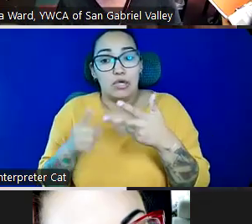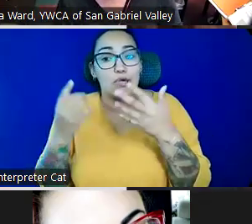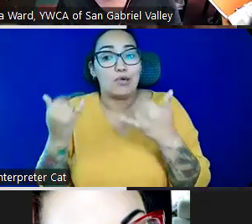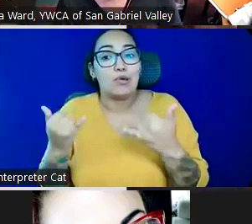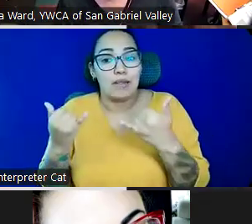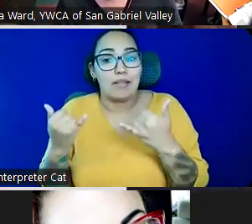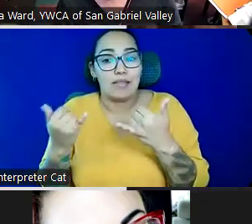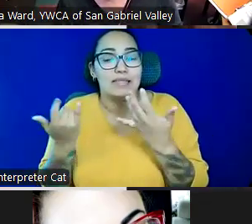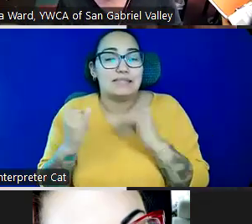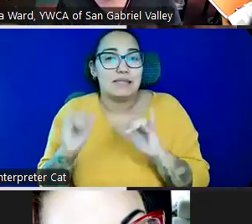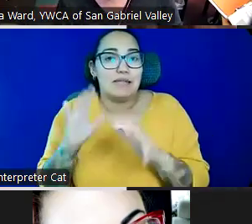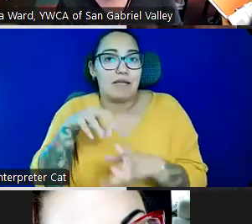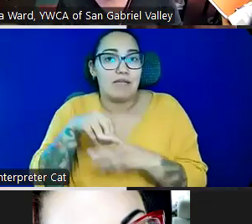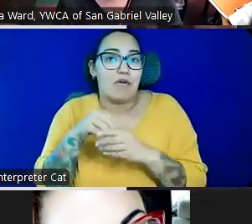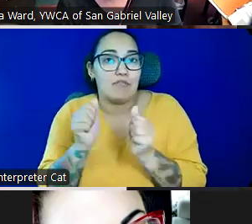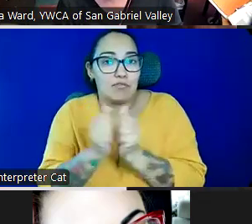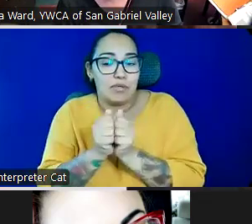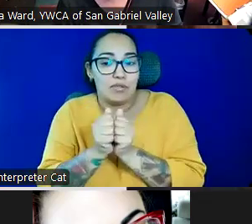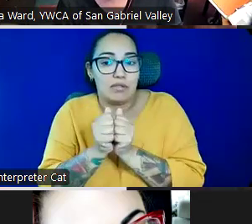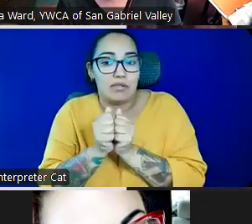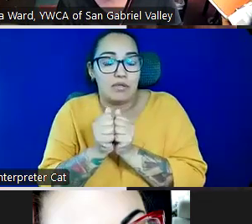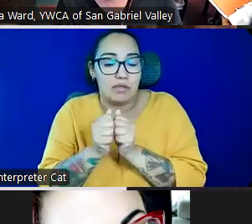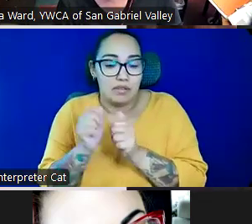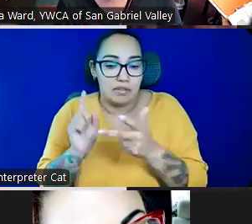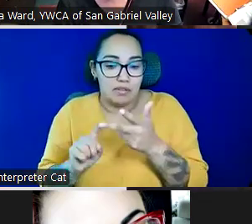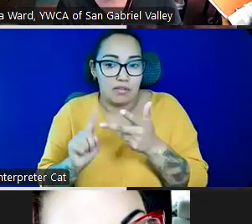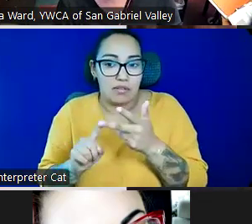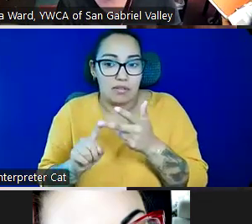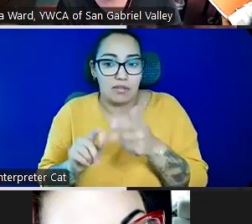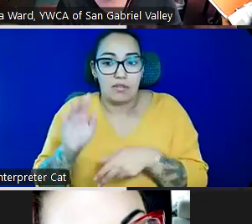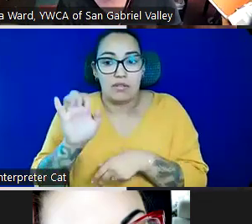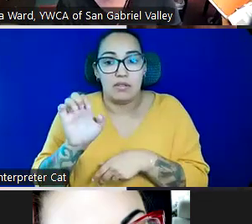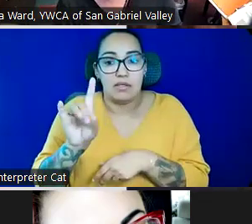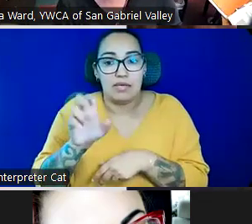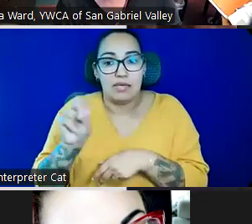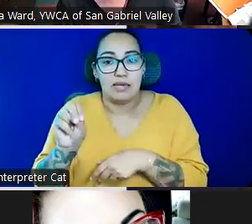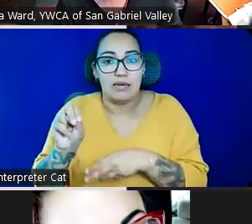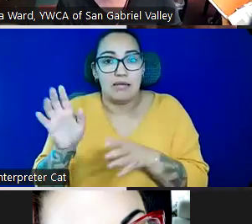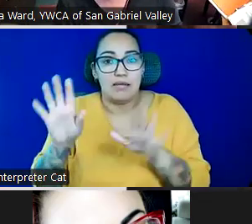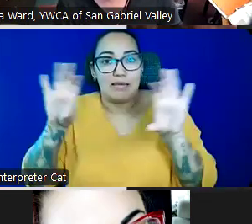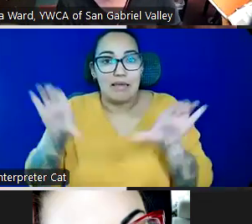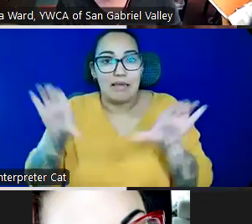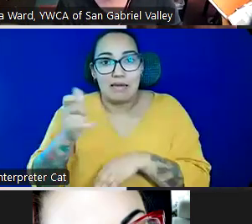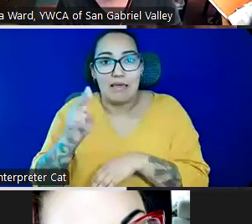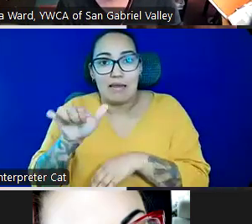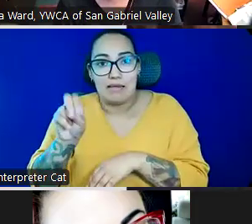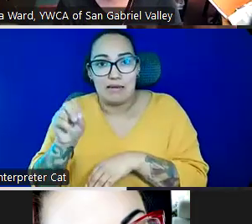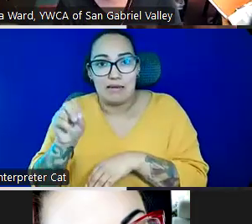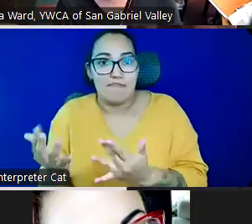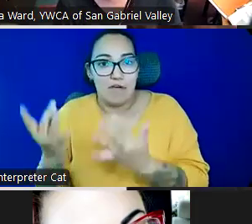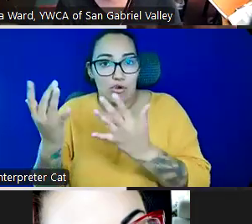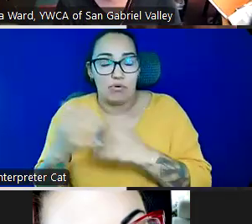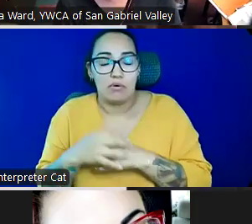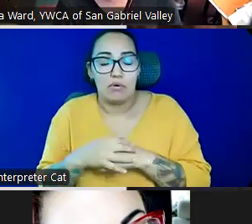currently still involved with, the Eaton Canyon fire. And